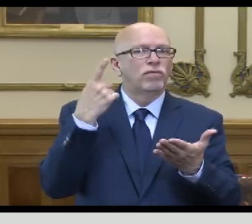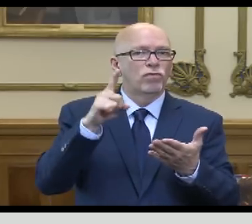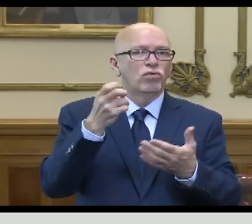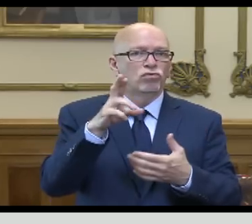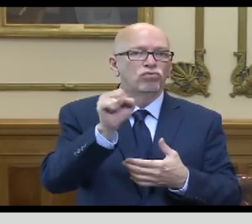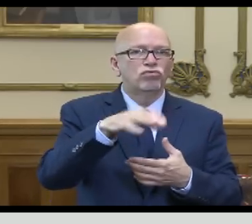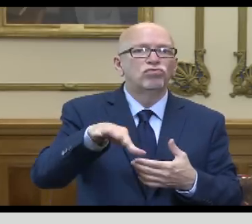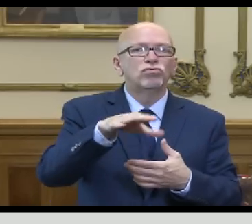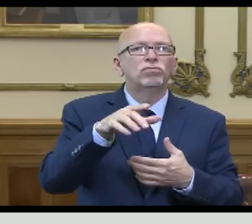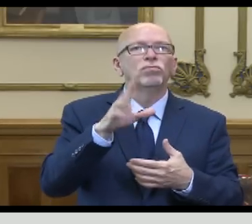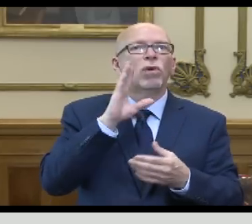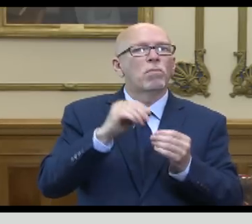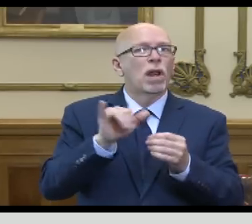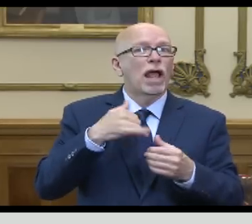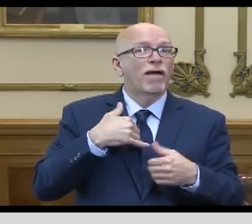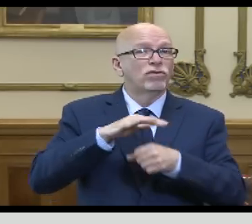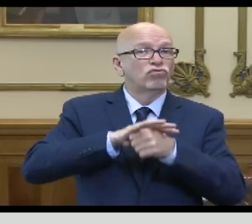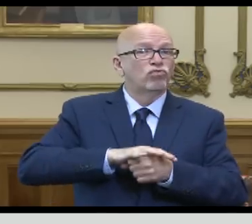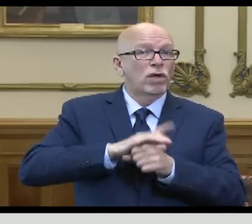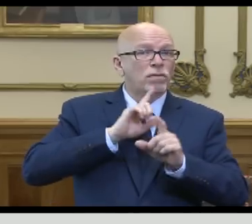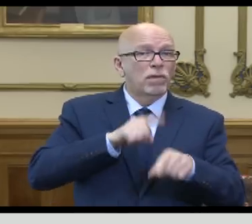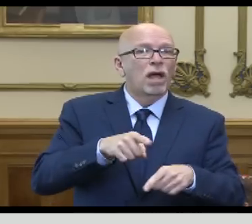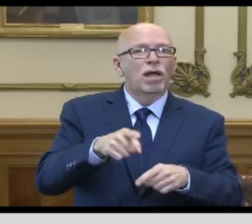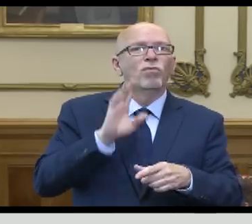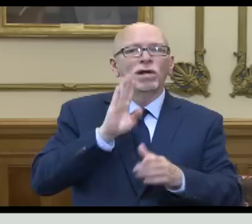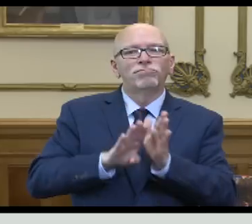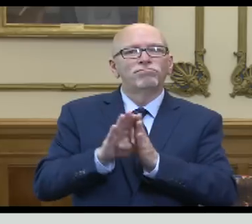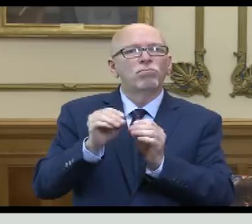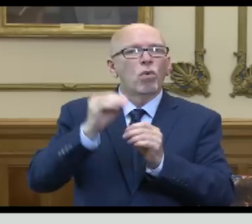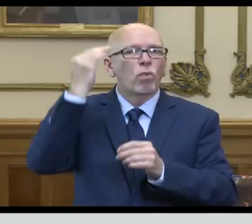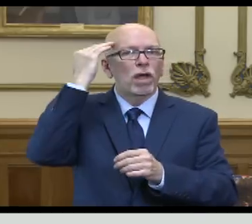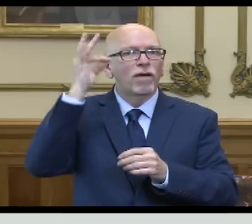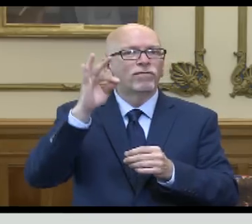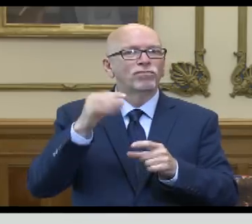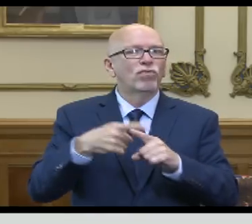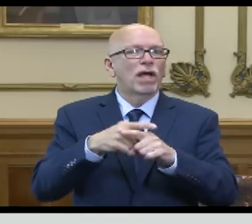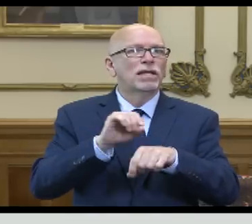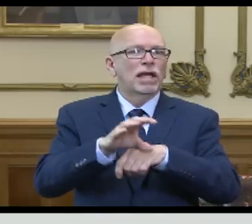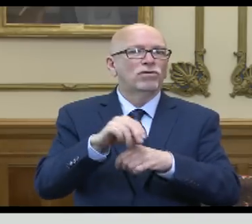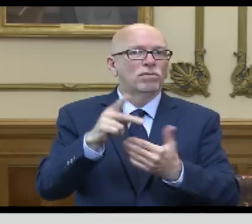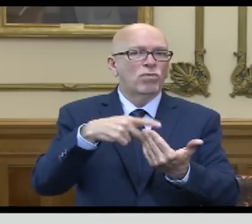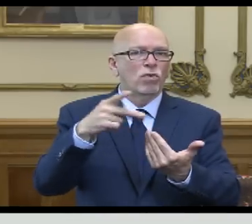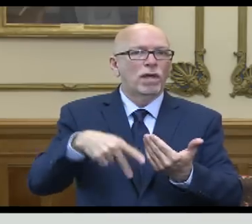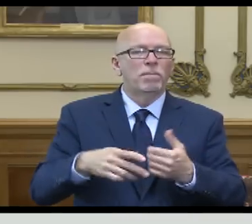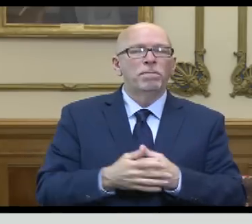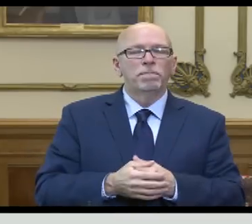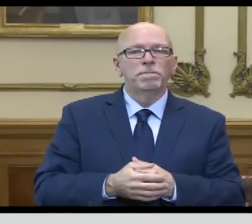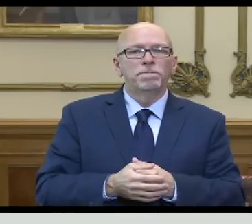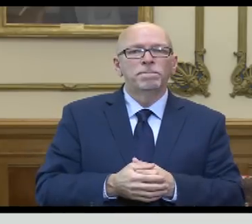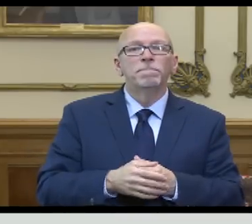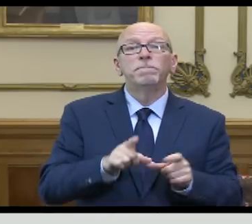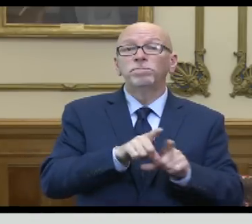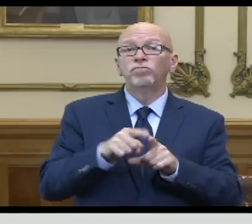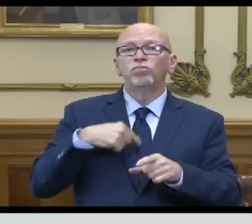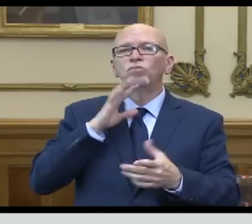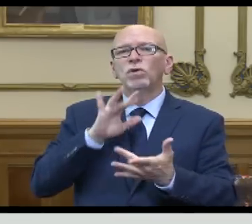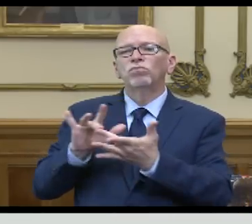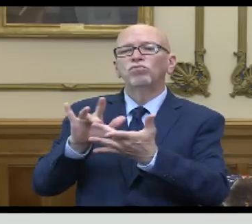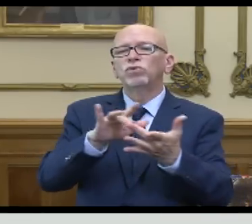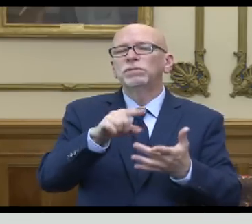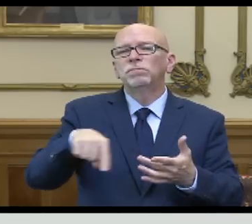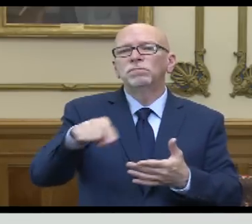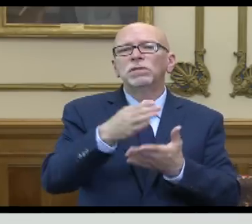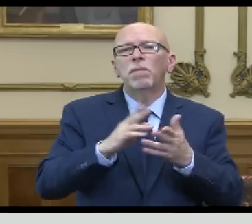who are most likely to be having a stress response to build awareness of the crisis counseling program. We will also be reaching out to